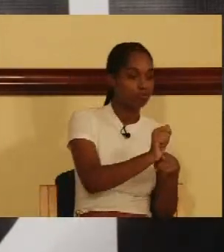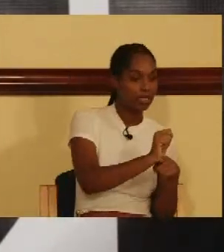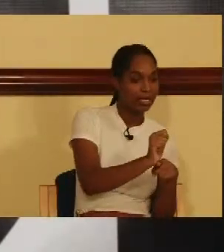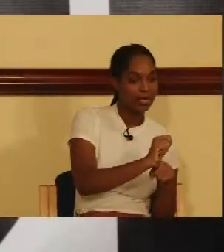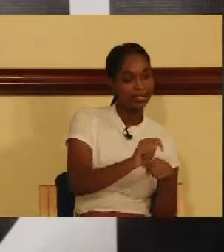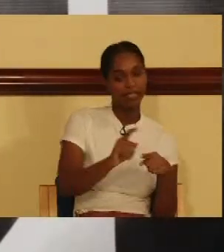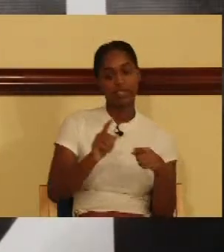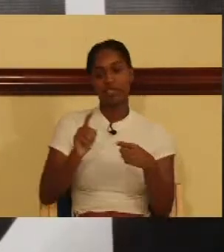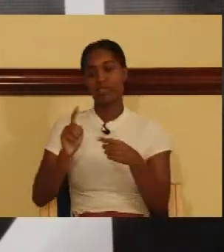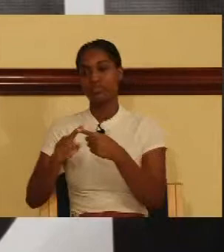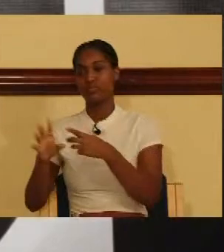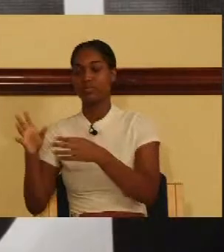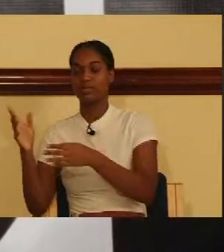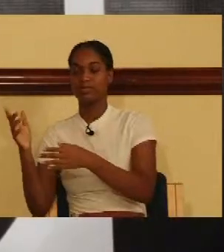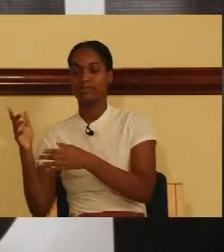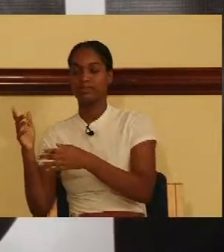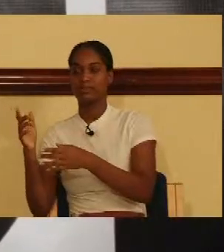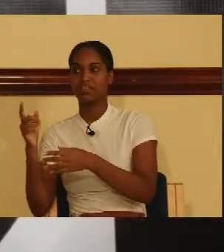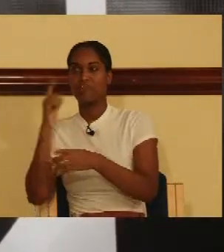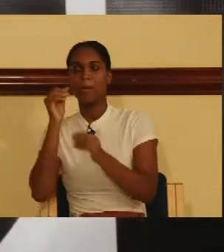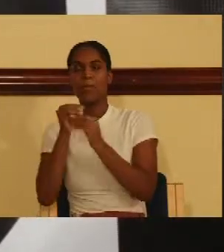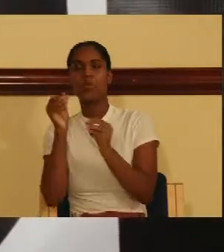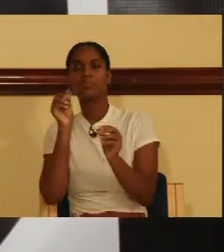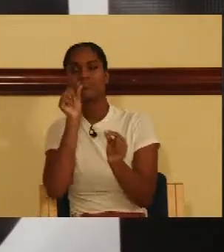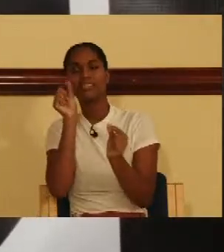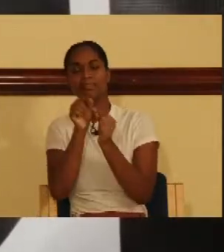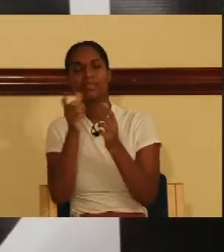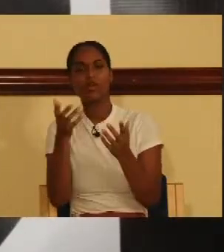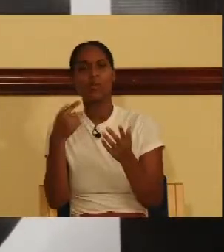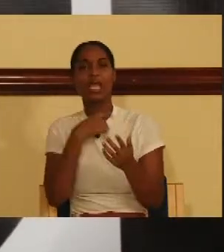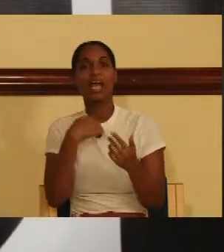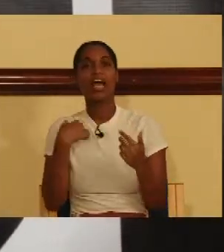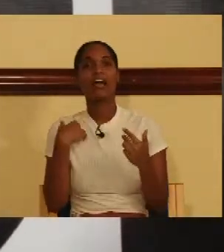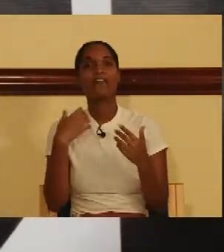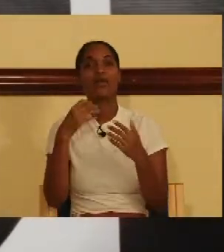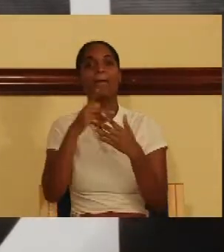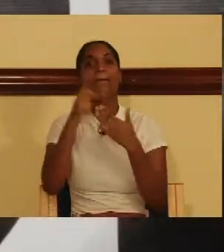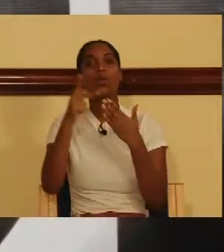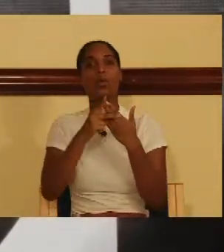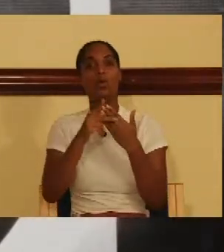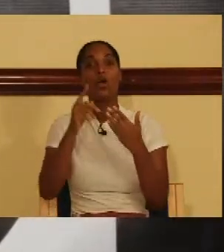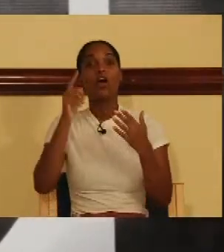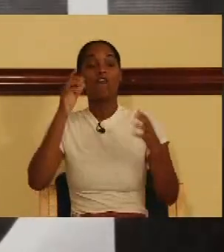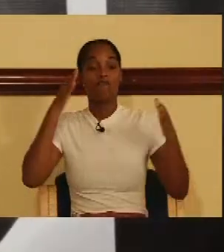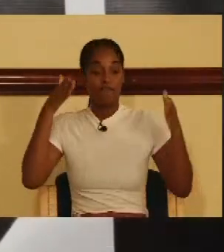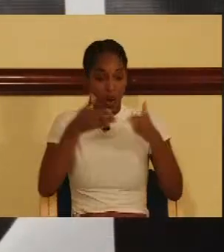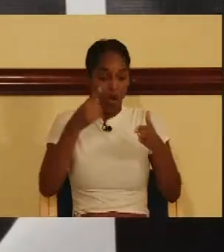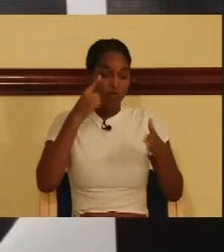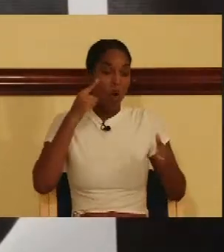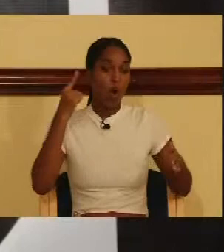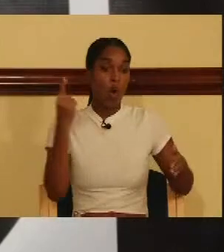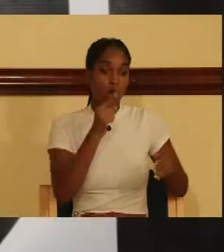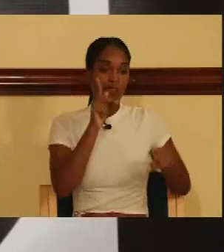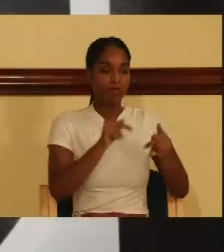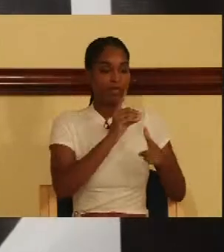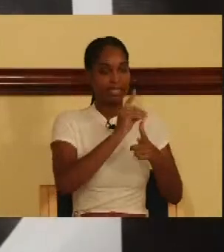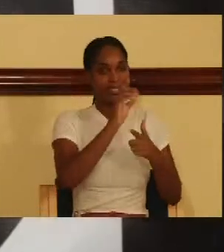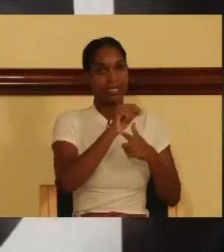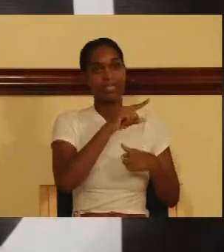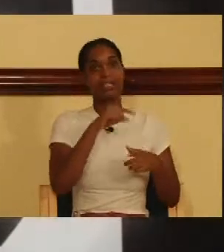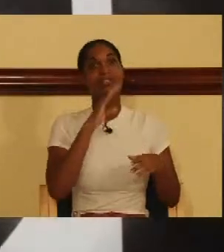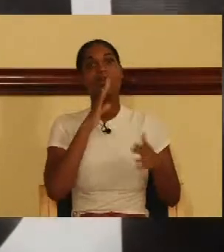to apprenticeship type programs. More specifically, we have a program catered to only persons with disabilities, and that is called